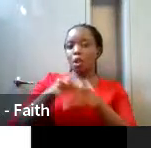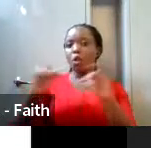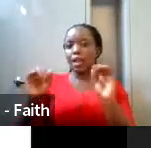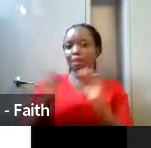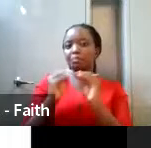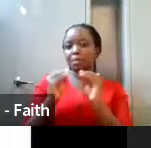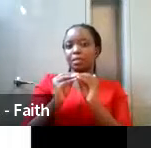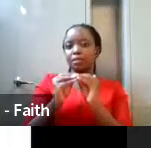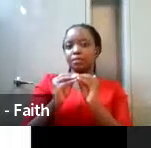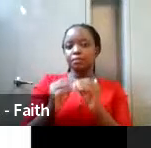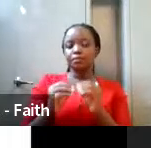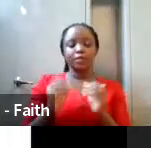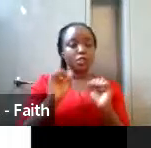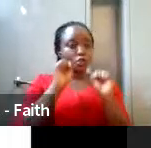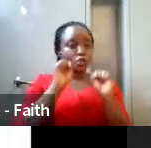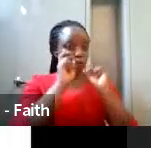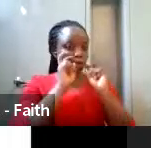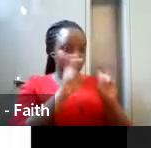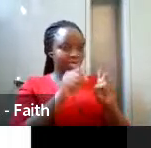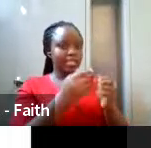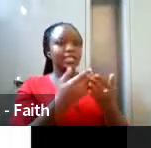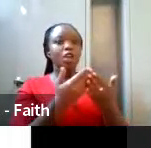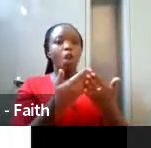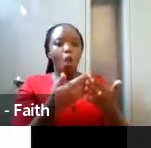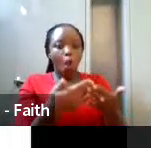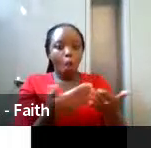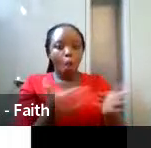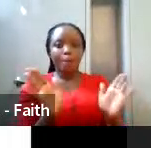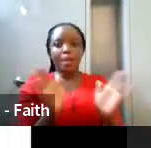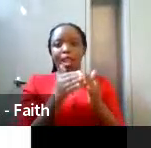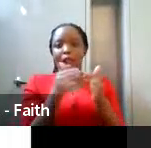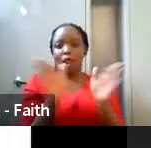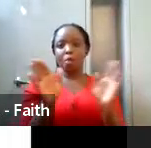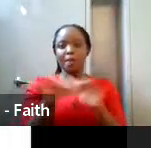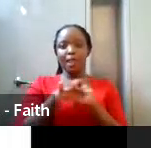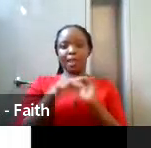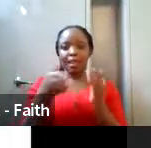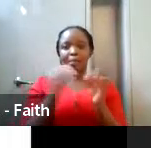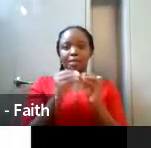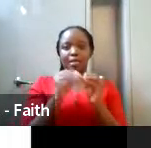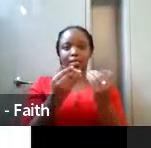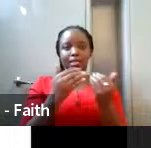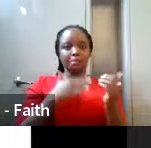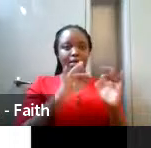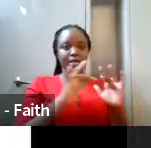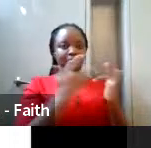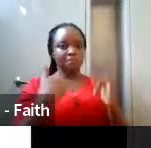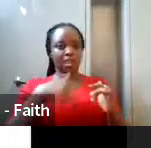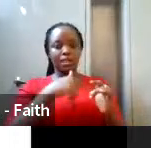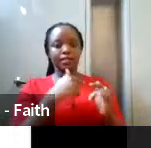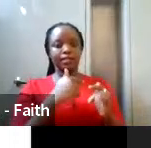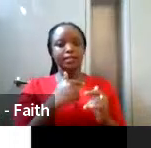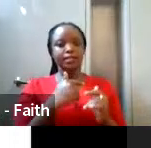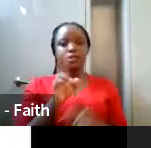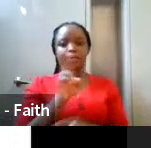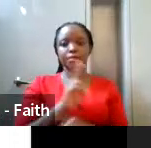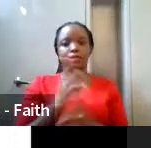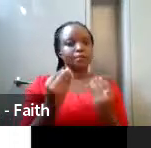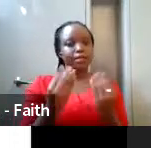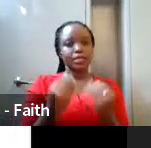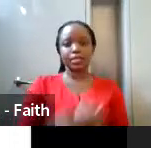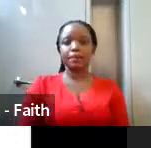space with so many people in here. Just Hmm.